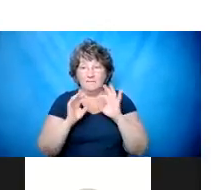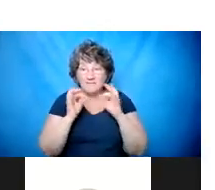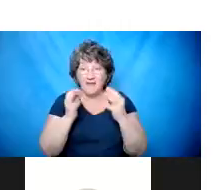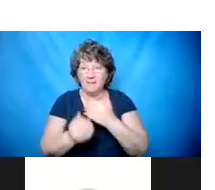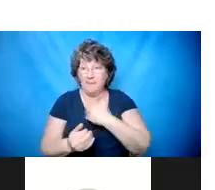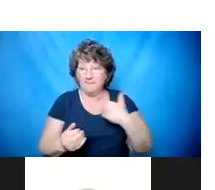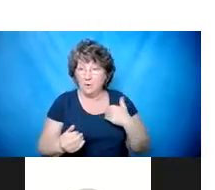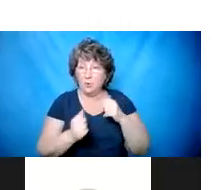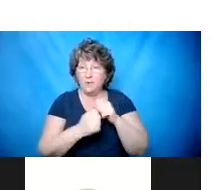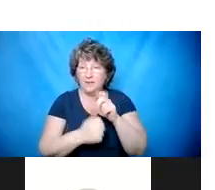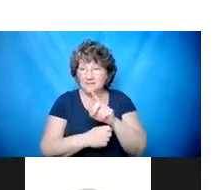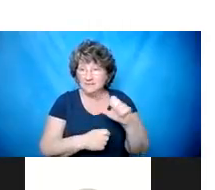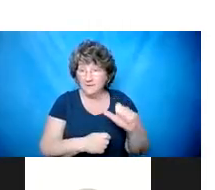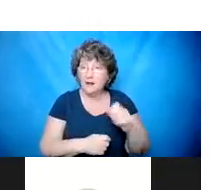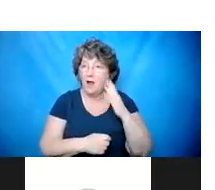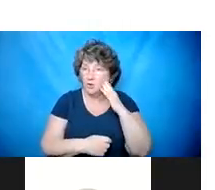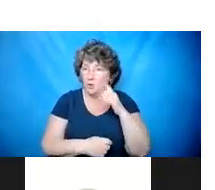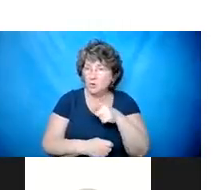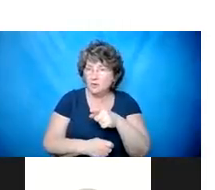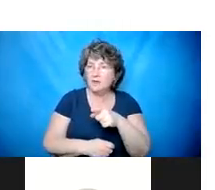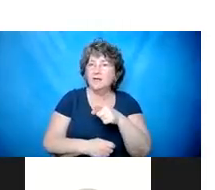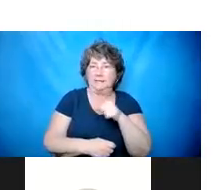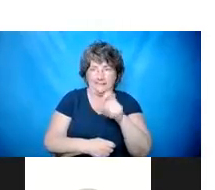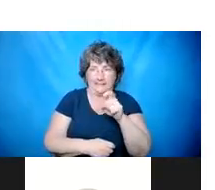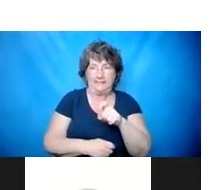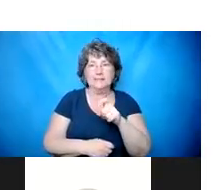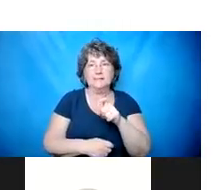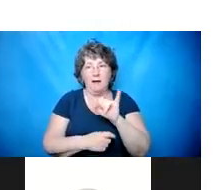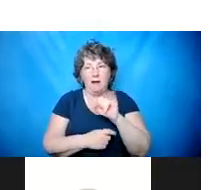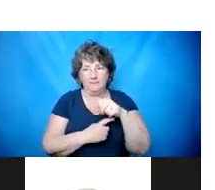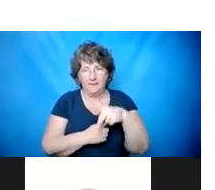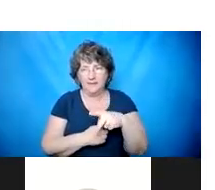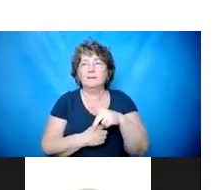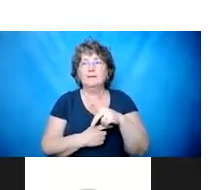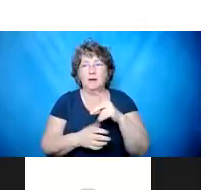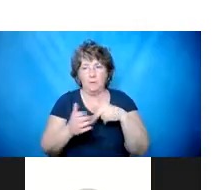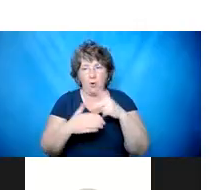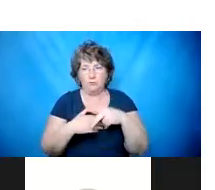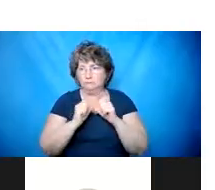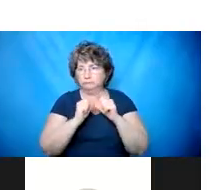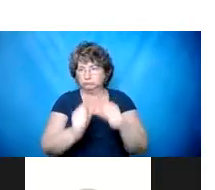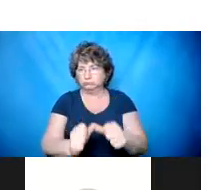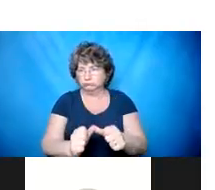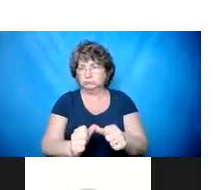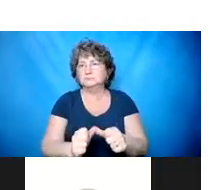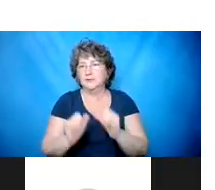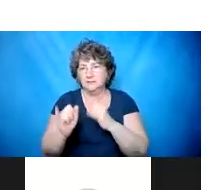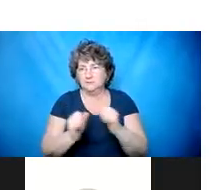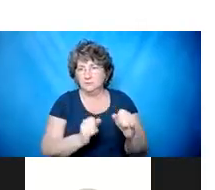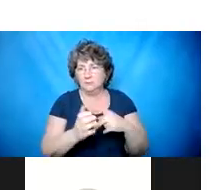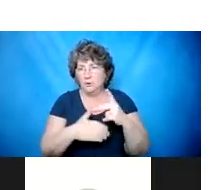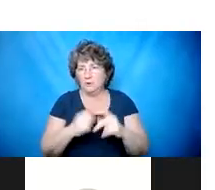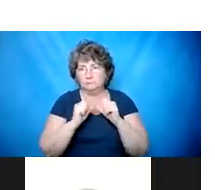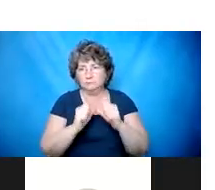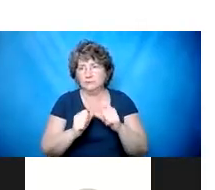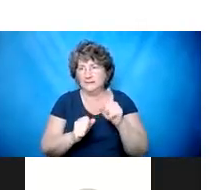can continue with their individual educational programs or IEP programs and services from their school districts. That failed miserably.